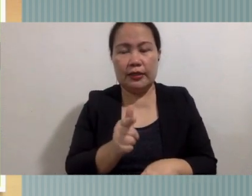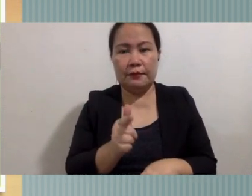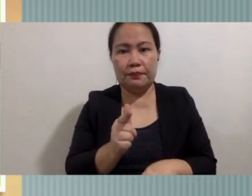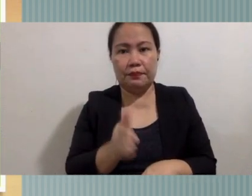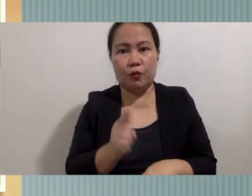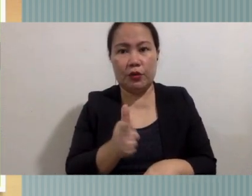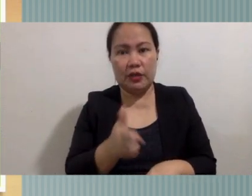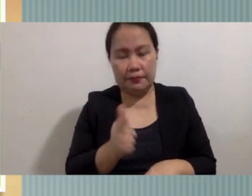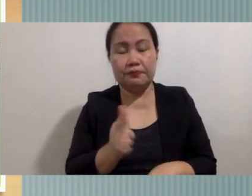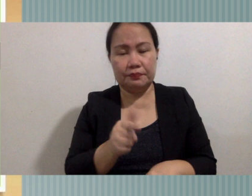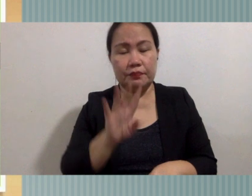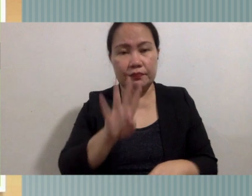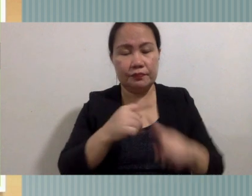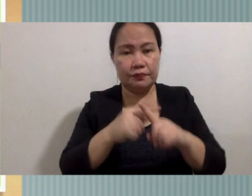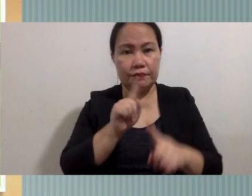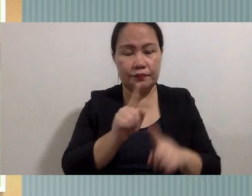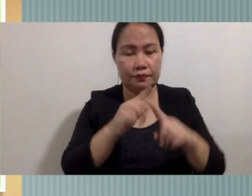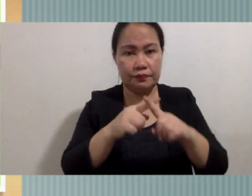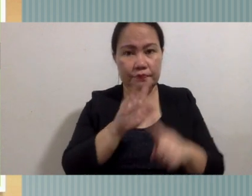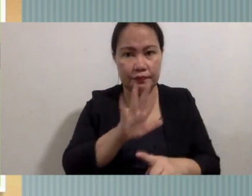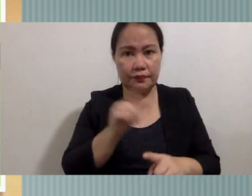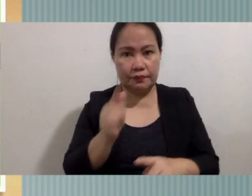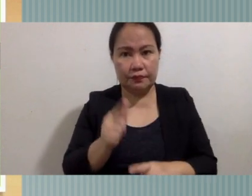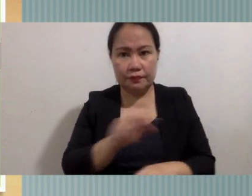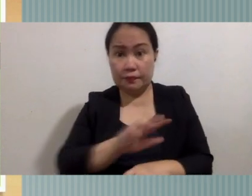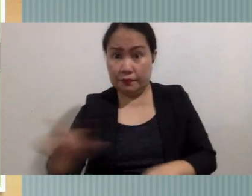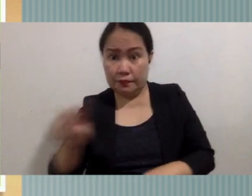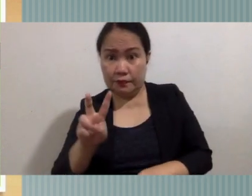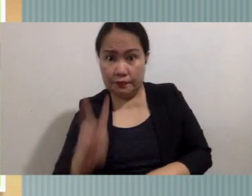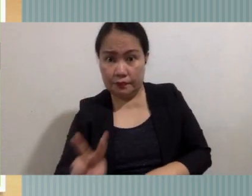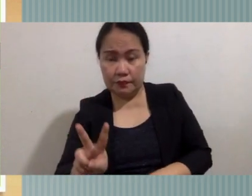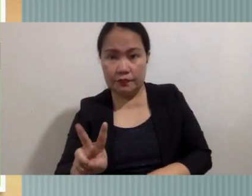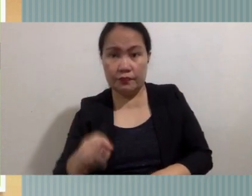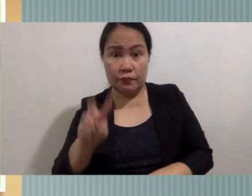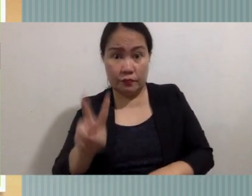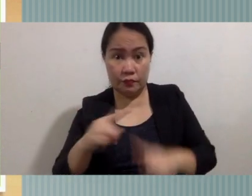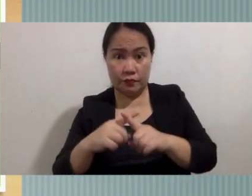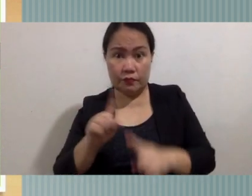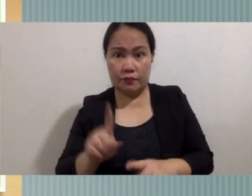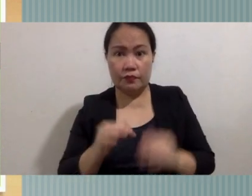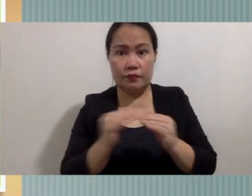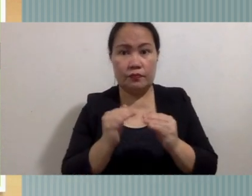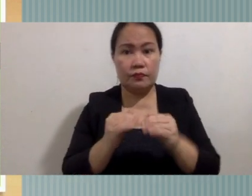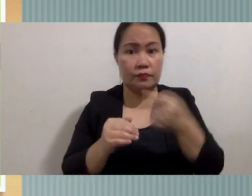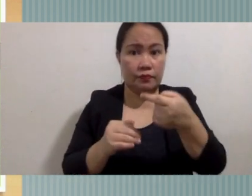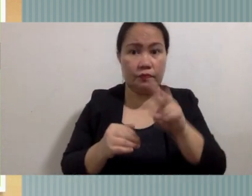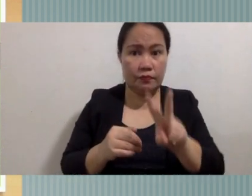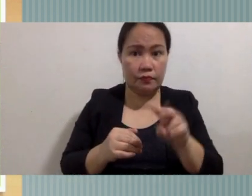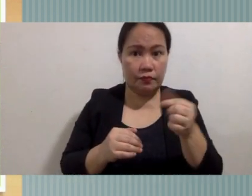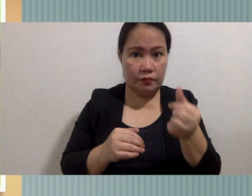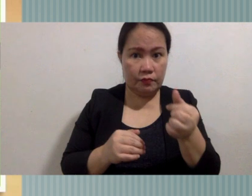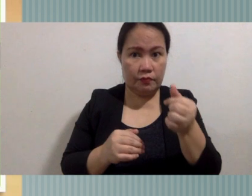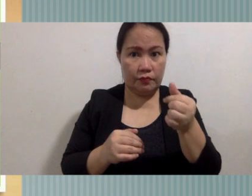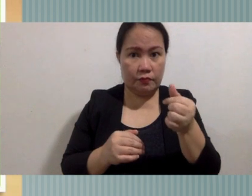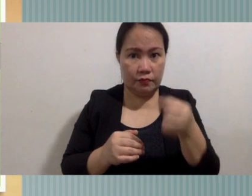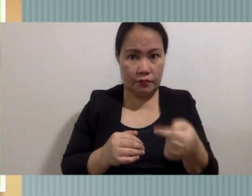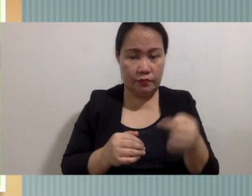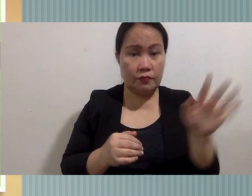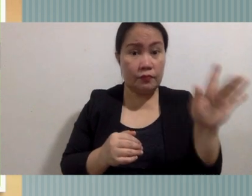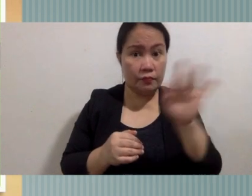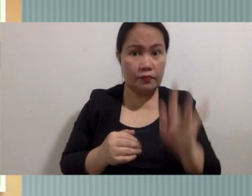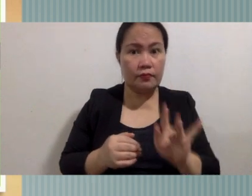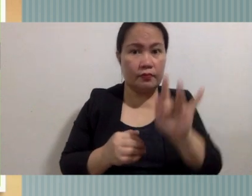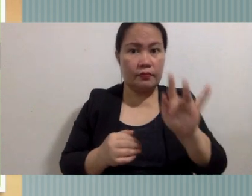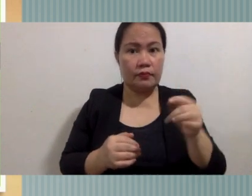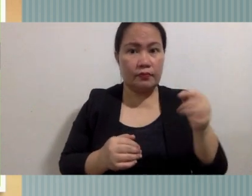minus 20 because 4 times 1 is 4 times 5, that is 20, all over 2. So, we will now have